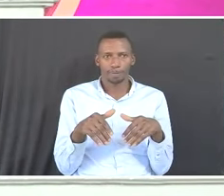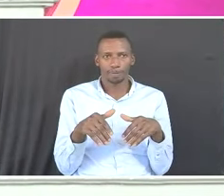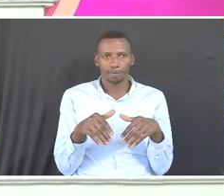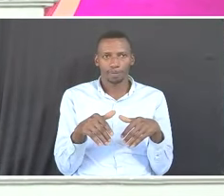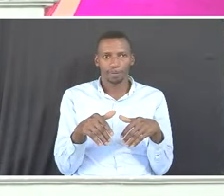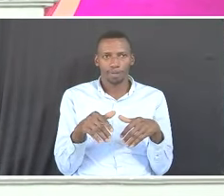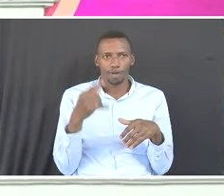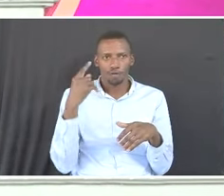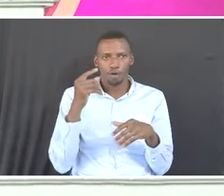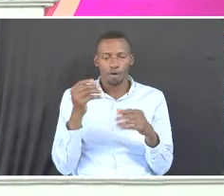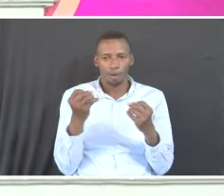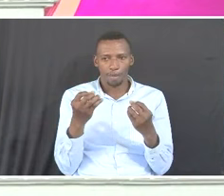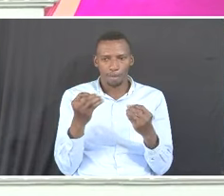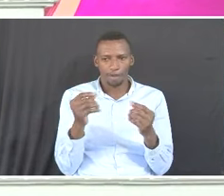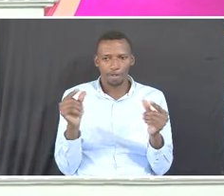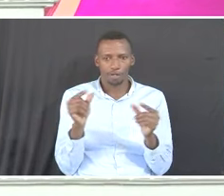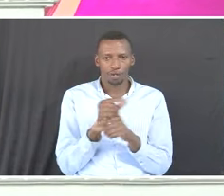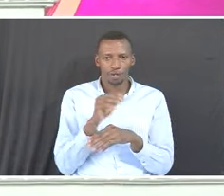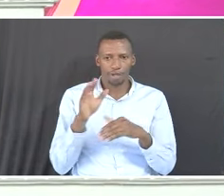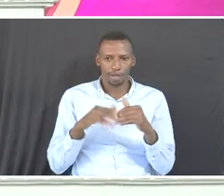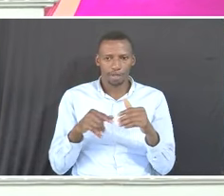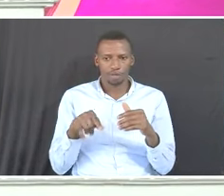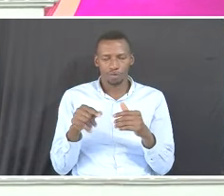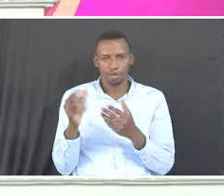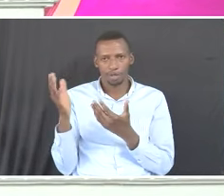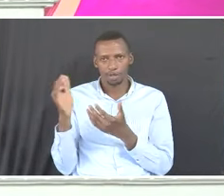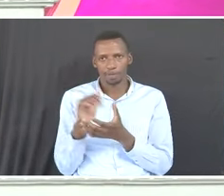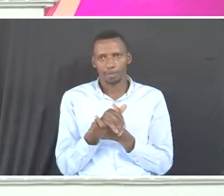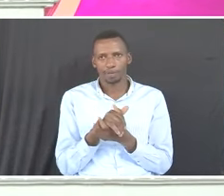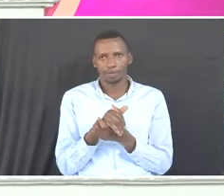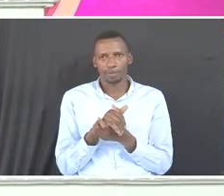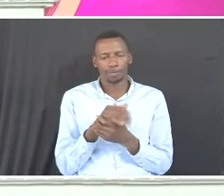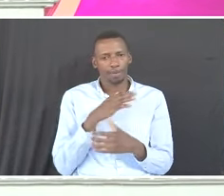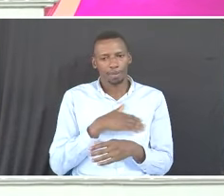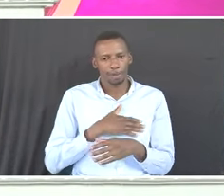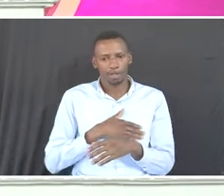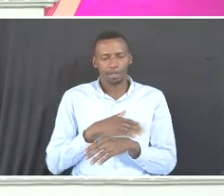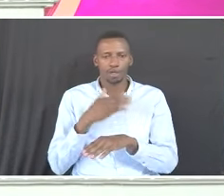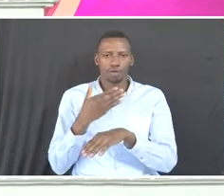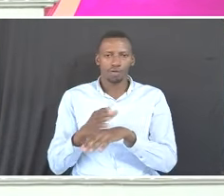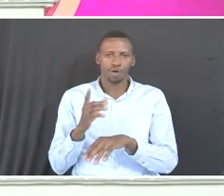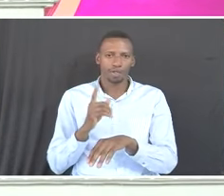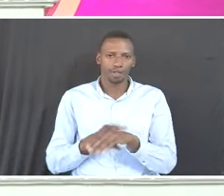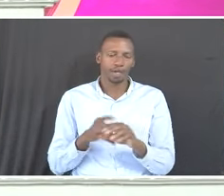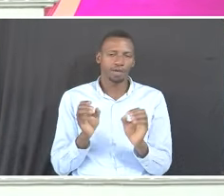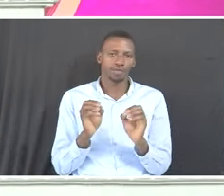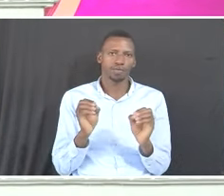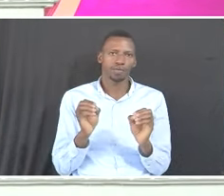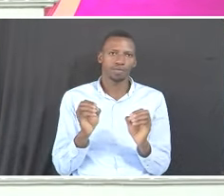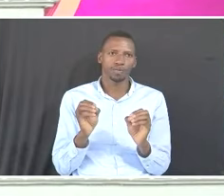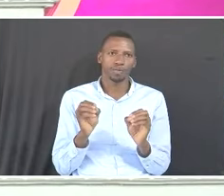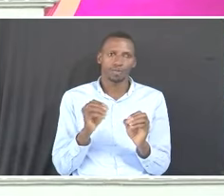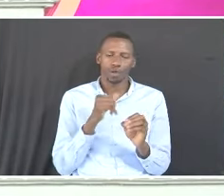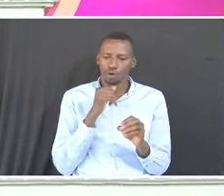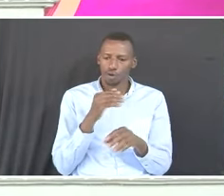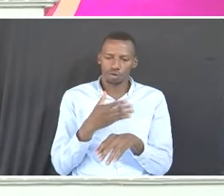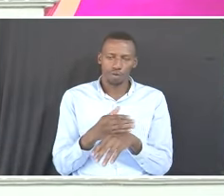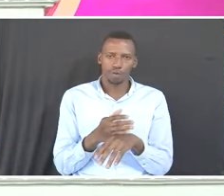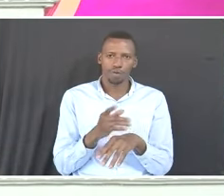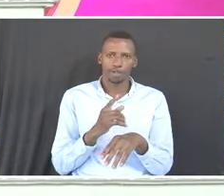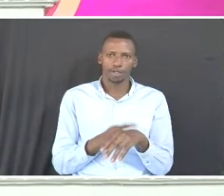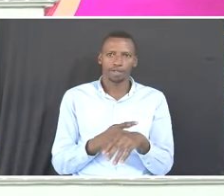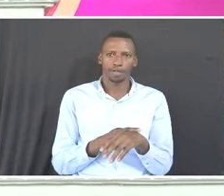expect. Child of God, delay not for a more conviction of sin. Delay not for